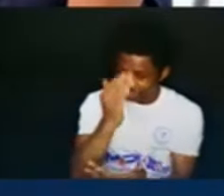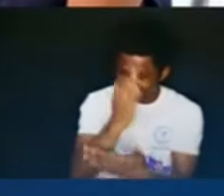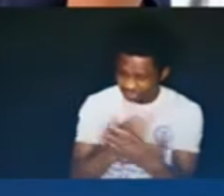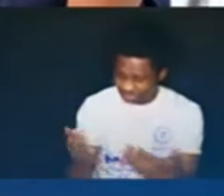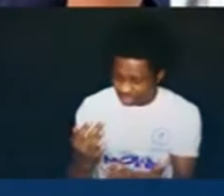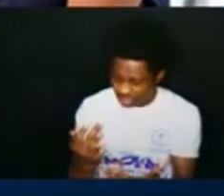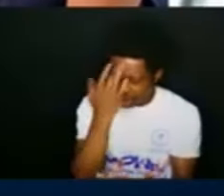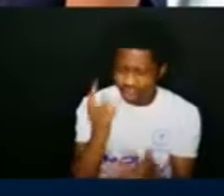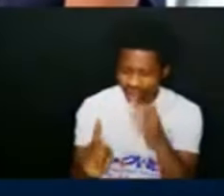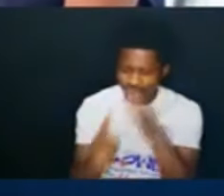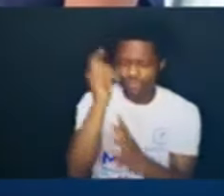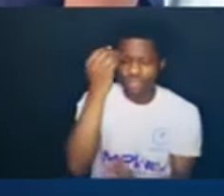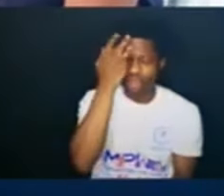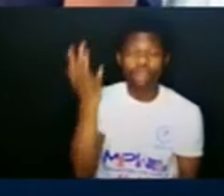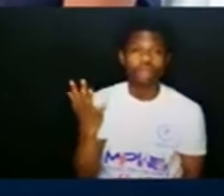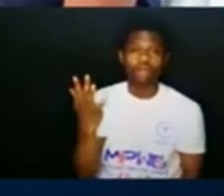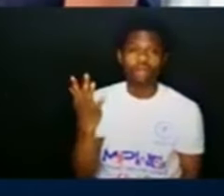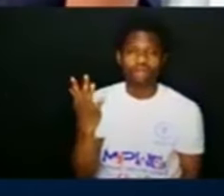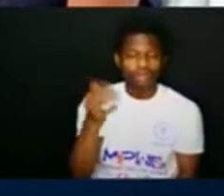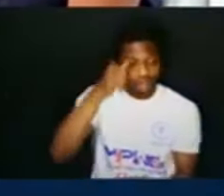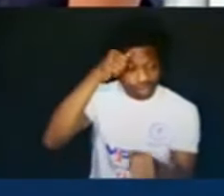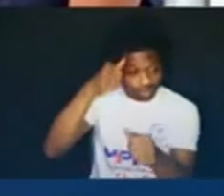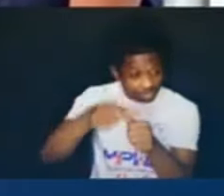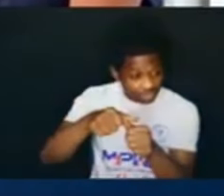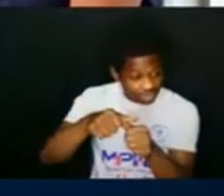God, not just you remember that someone has done